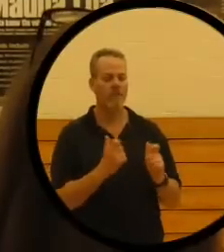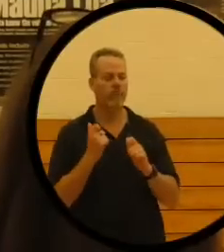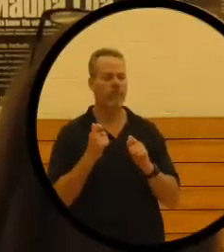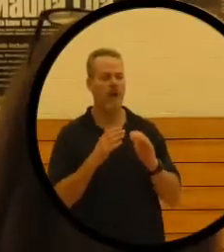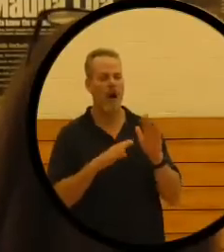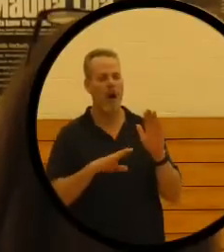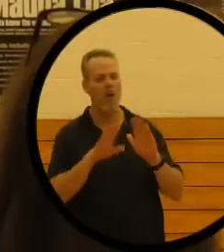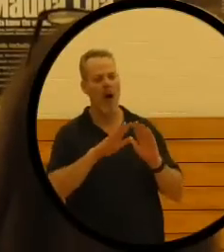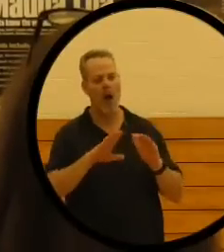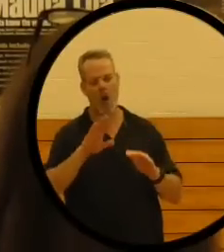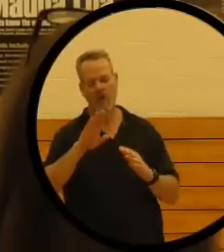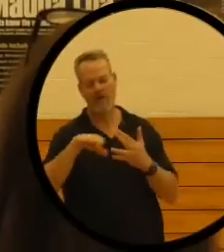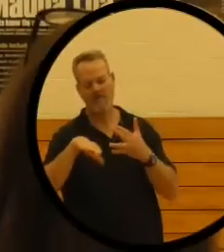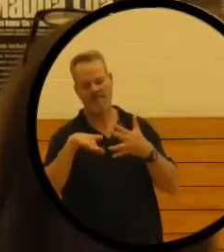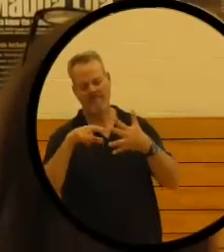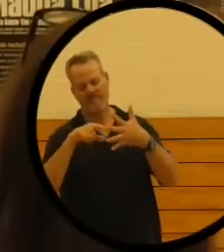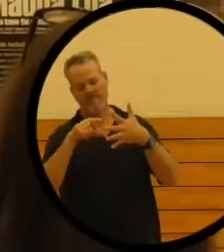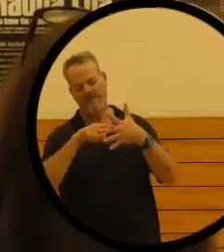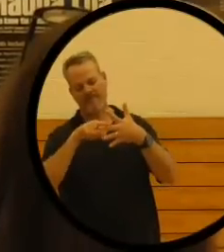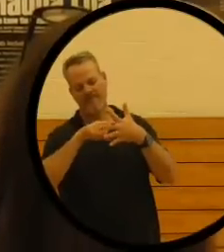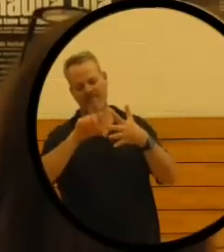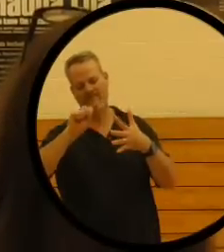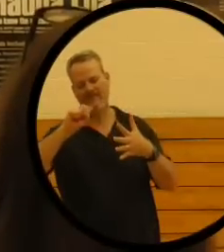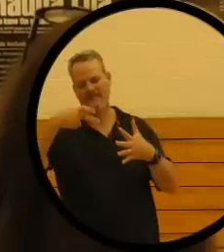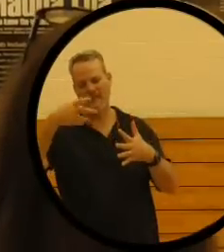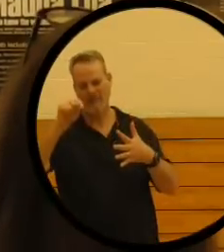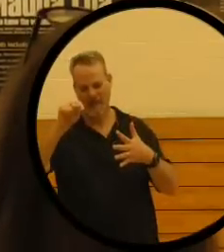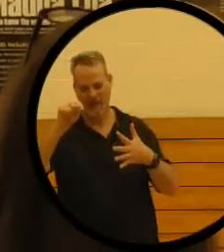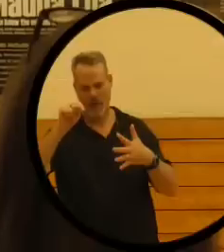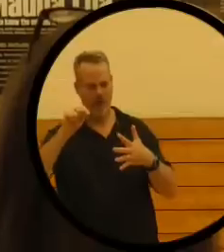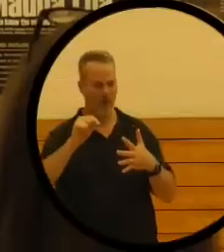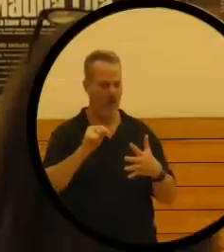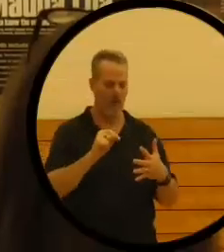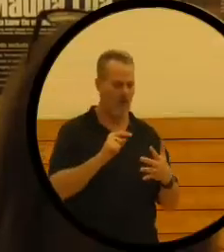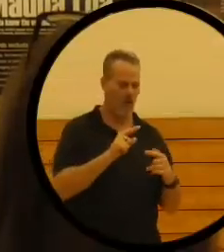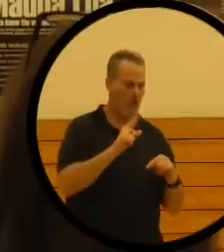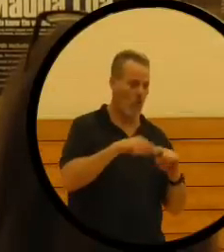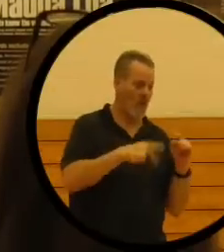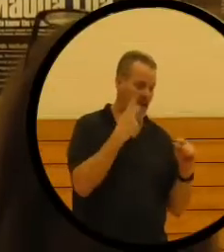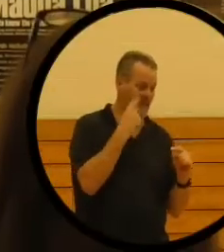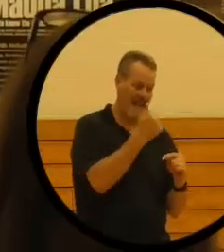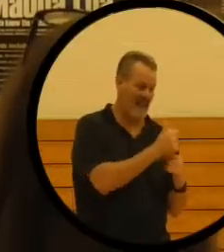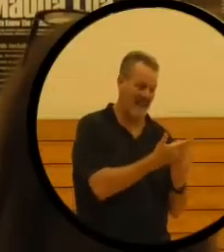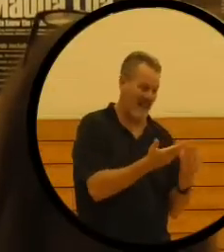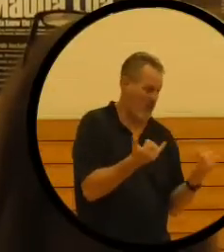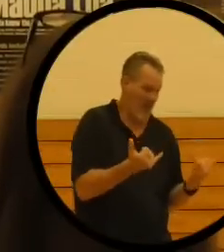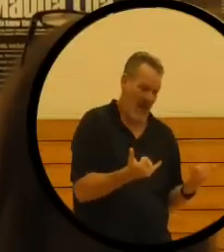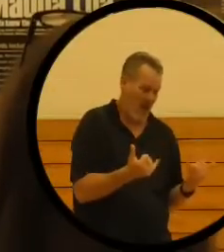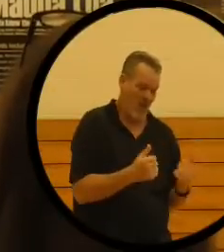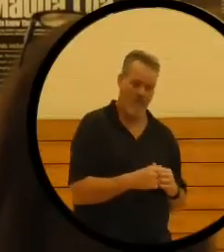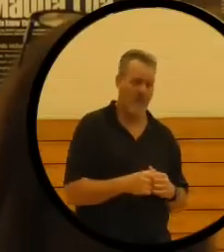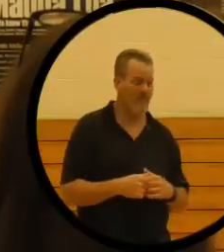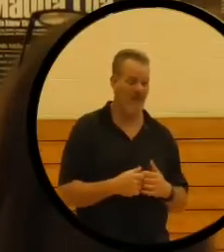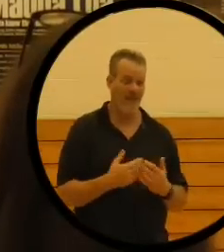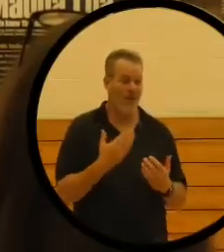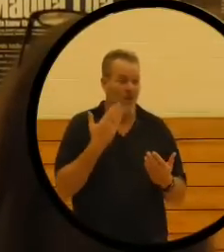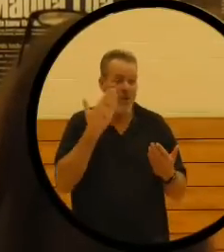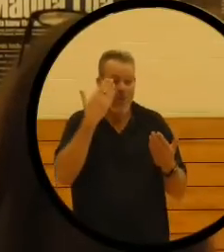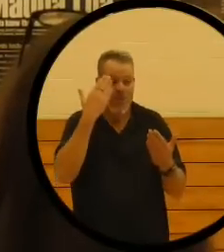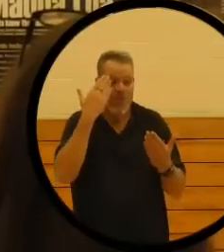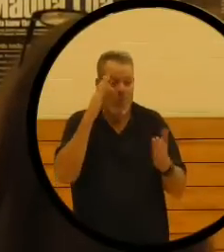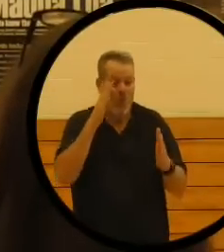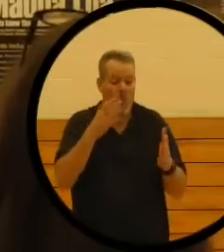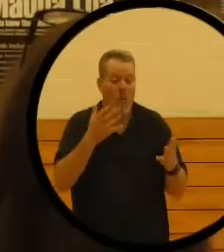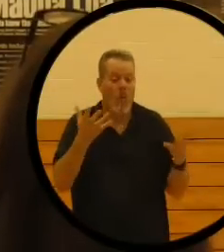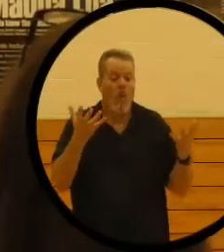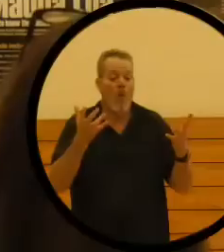mid-September. And as he said, we're not seeing anything down either one of the rift zones. Okay, and we don't know